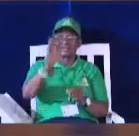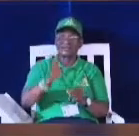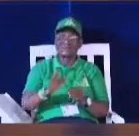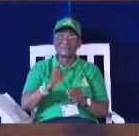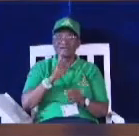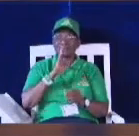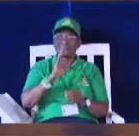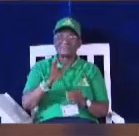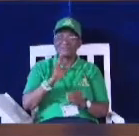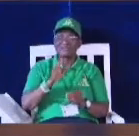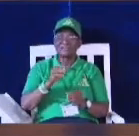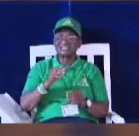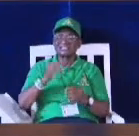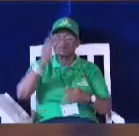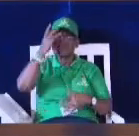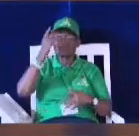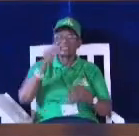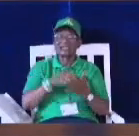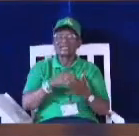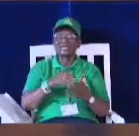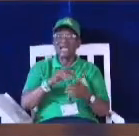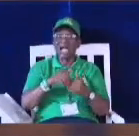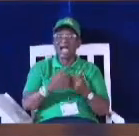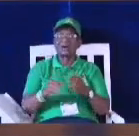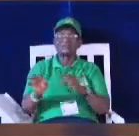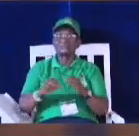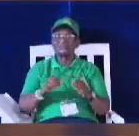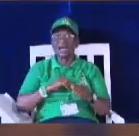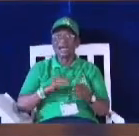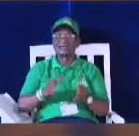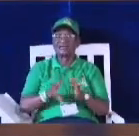how am I going to die and go to heaven?"